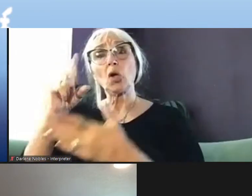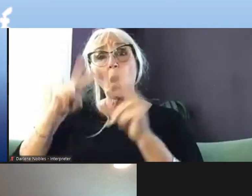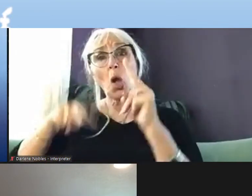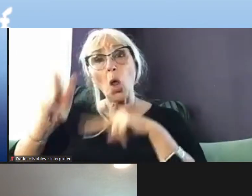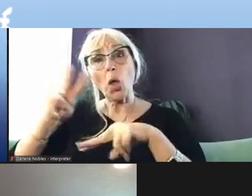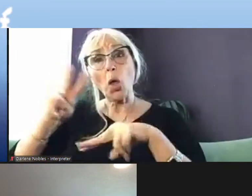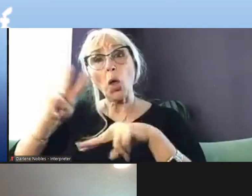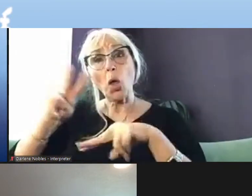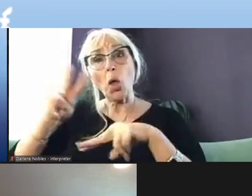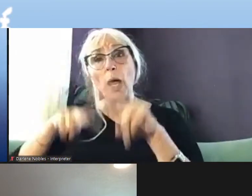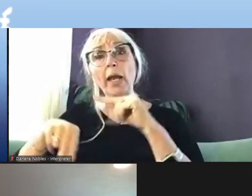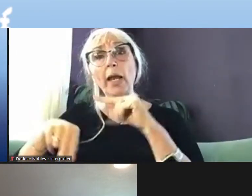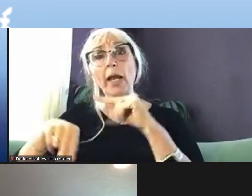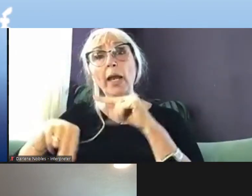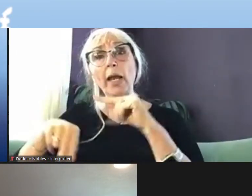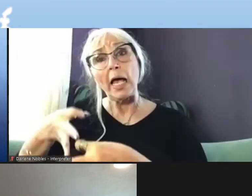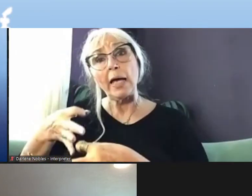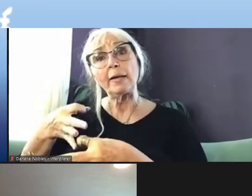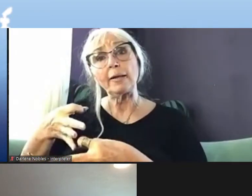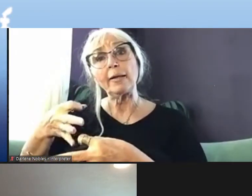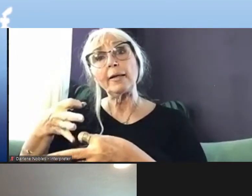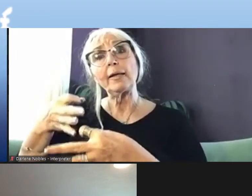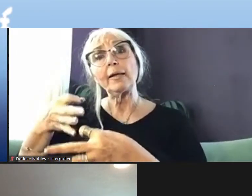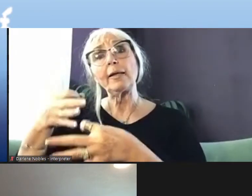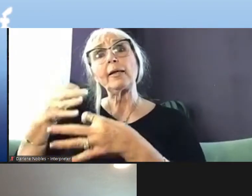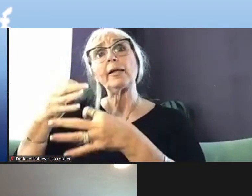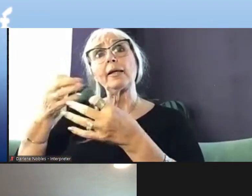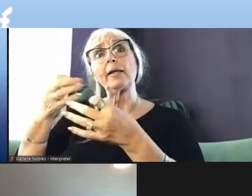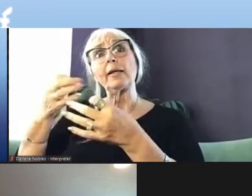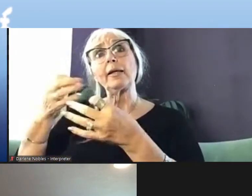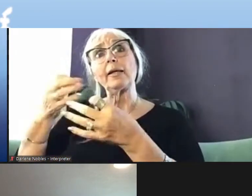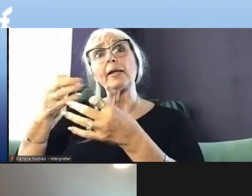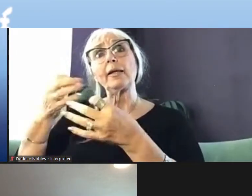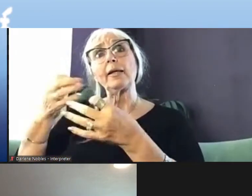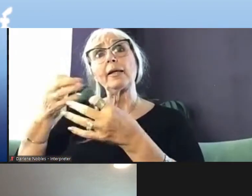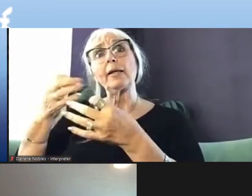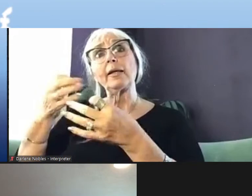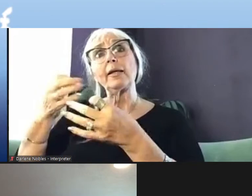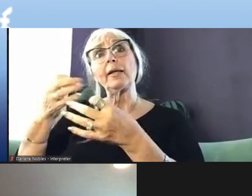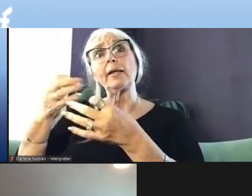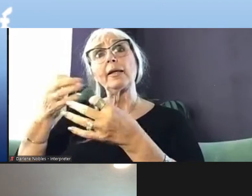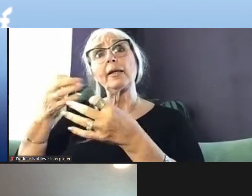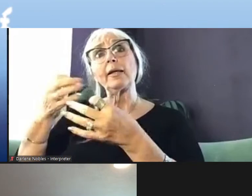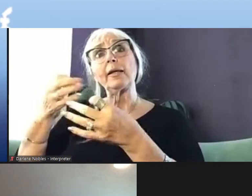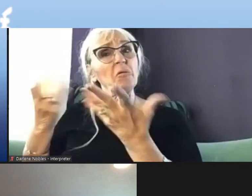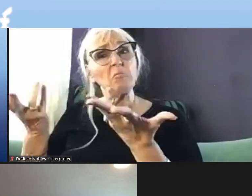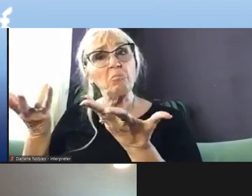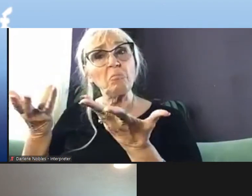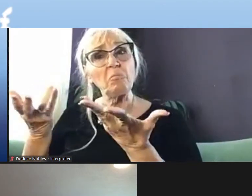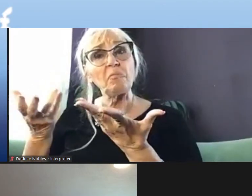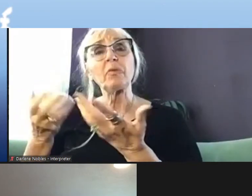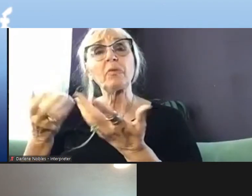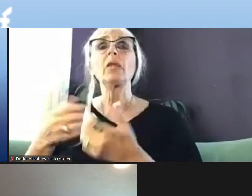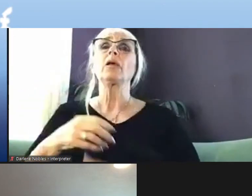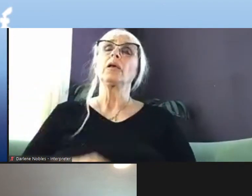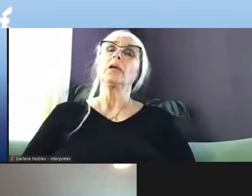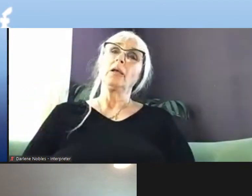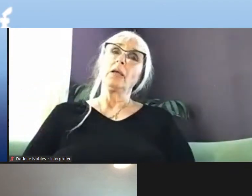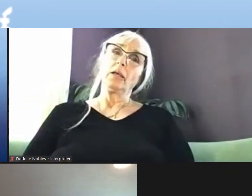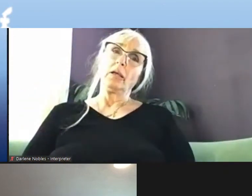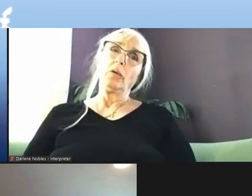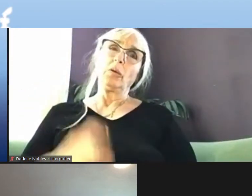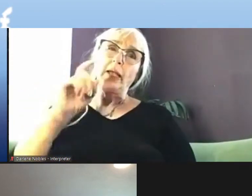decide if it's eligible or not? We're just needing to know what all's